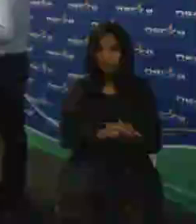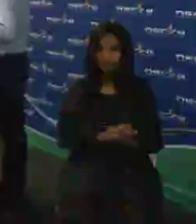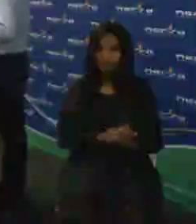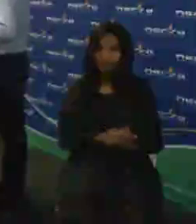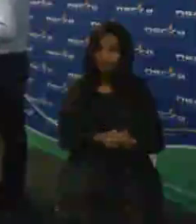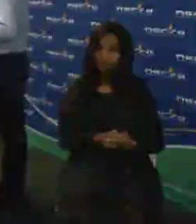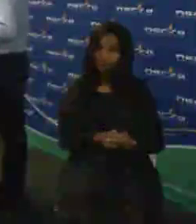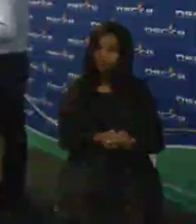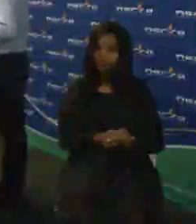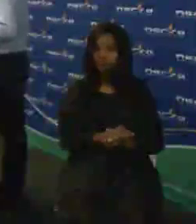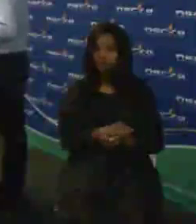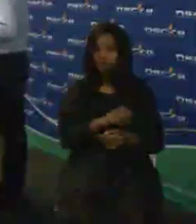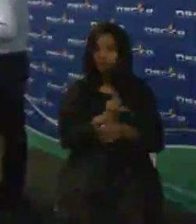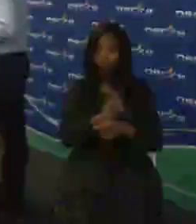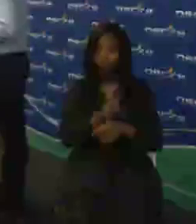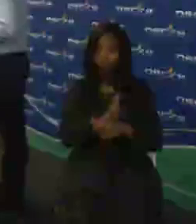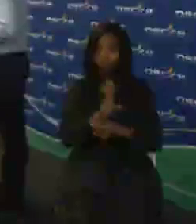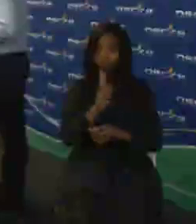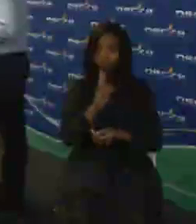Dr. Bowman.